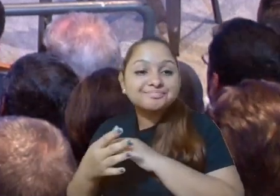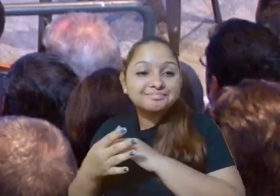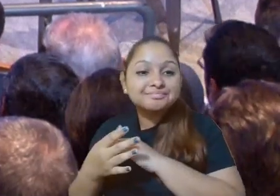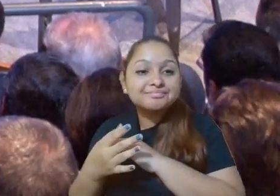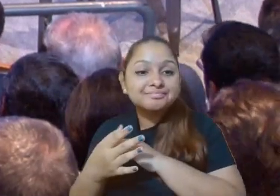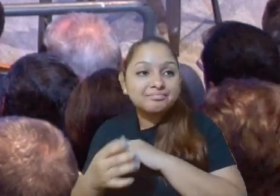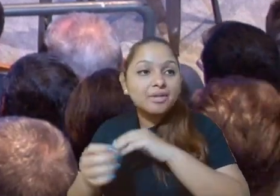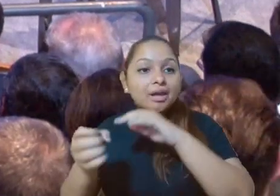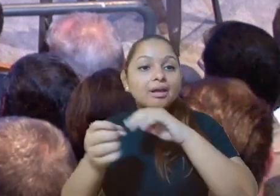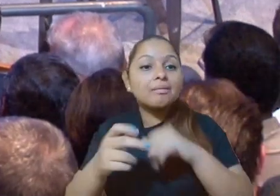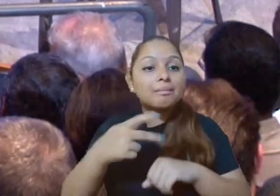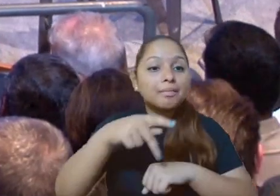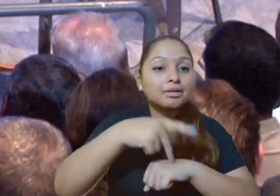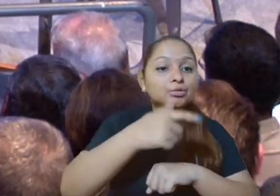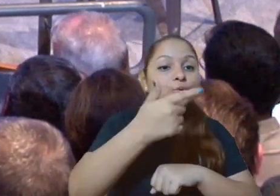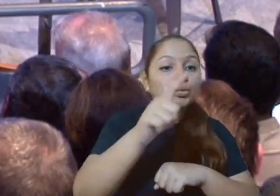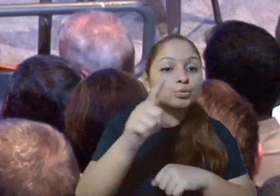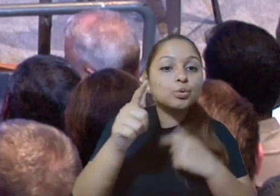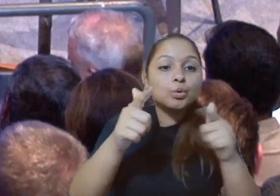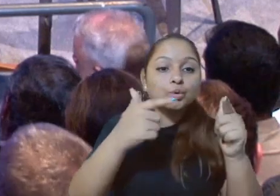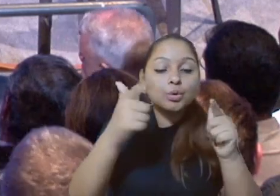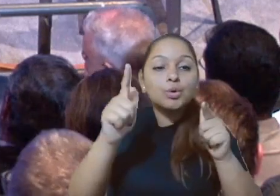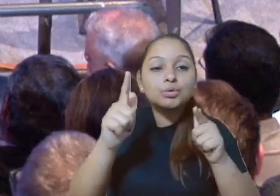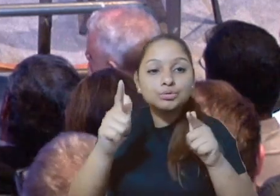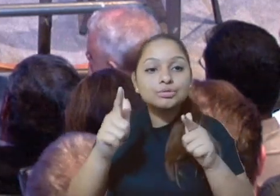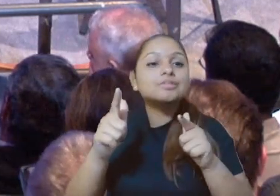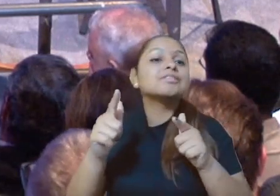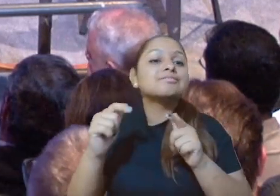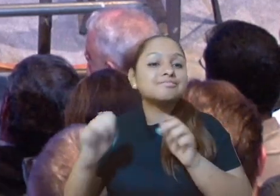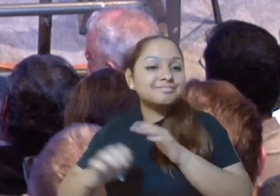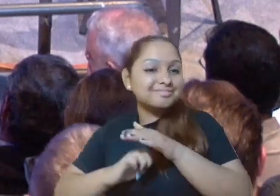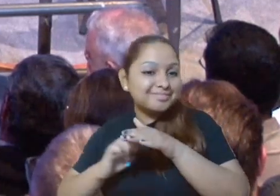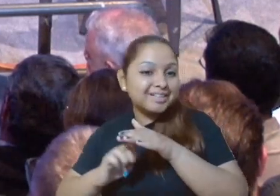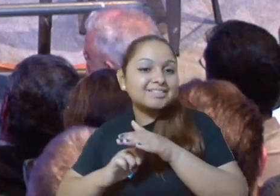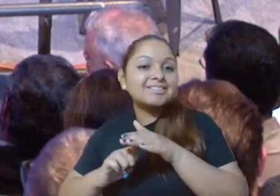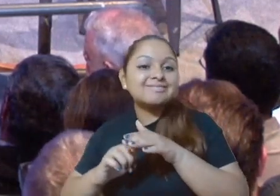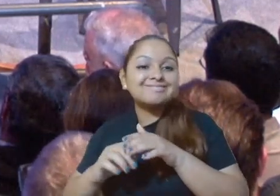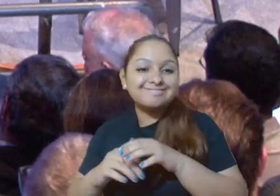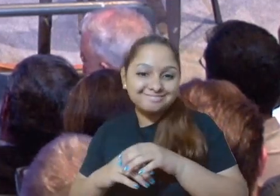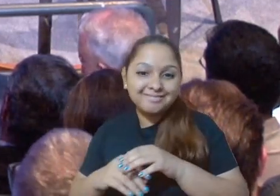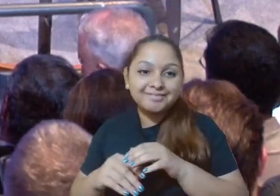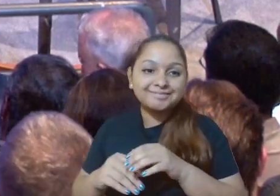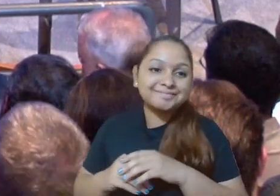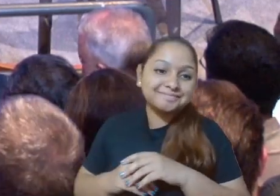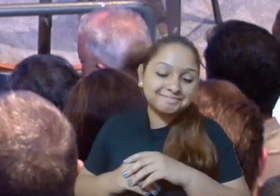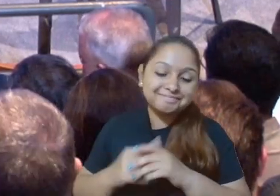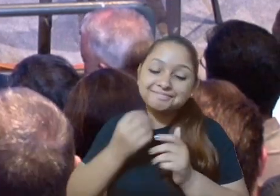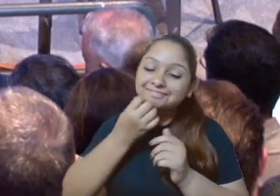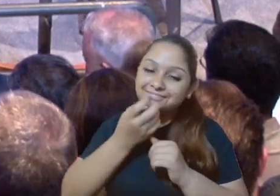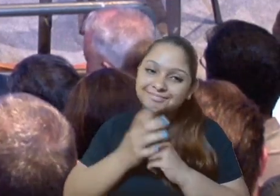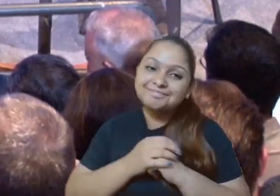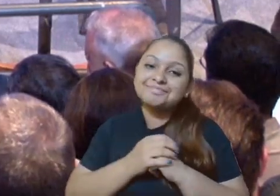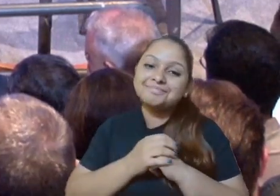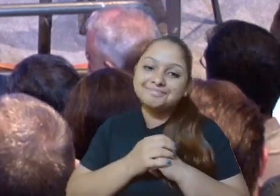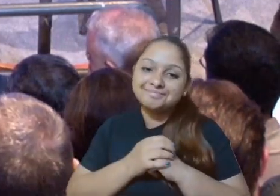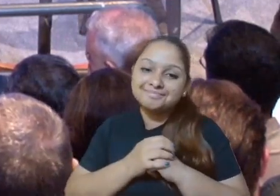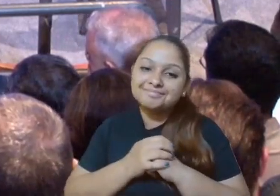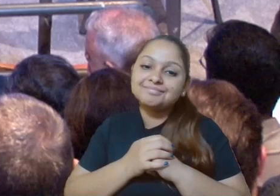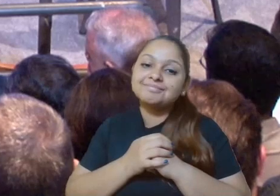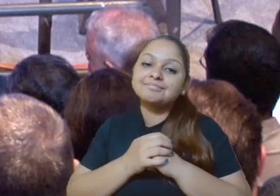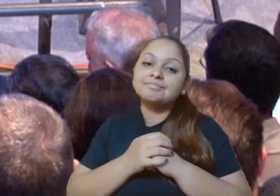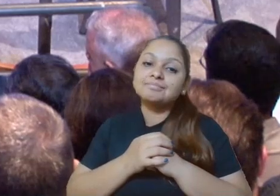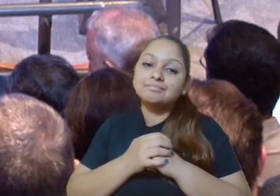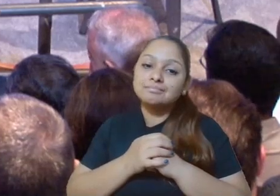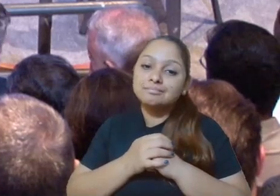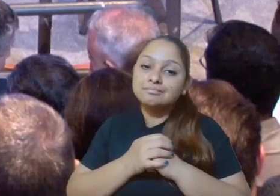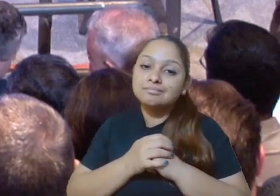that research to become business. And it's interesting when you can bring this business view to the research.